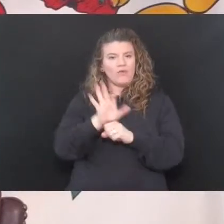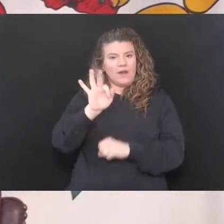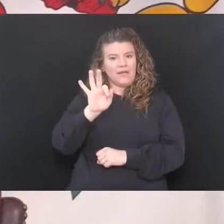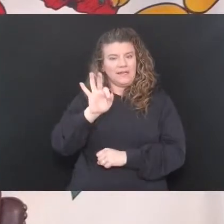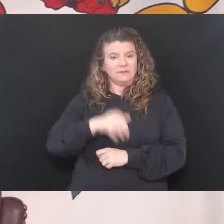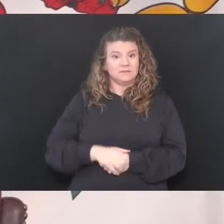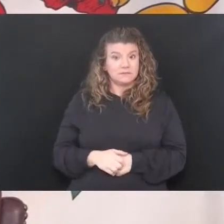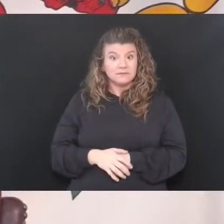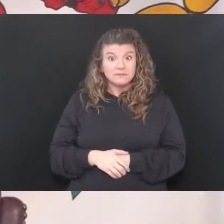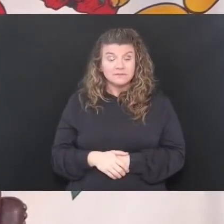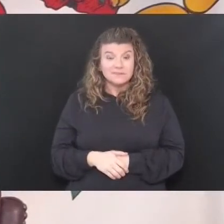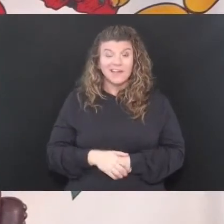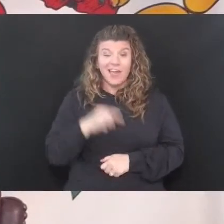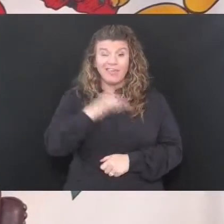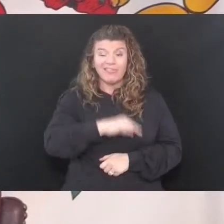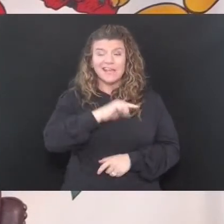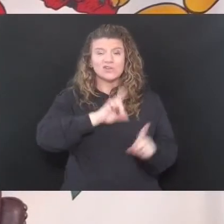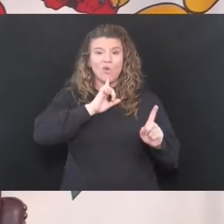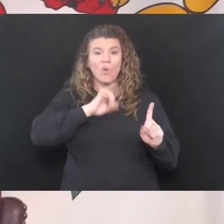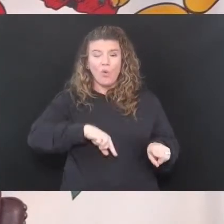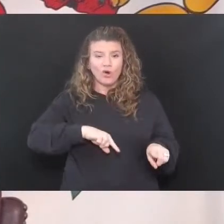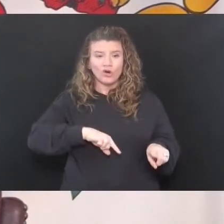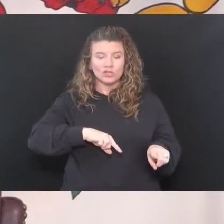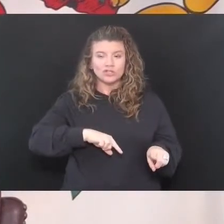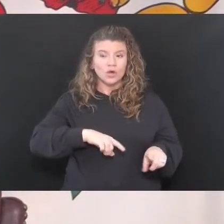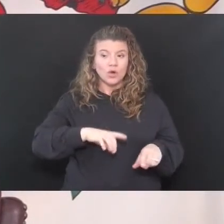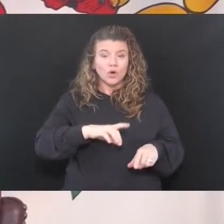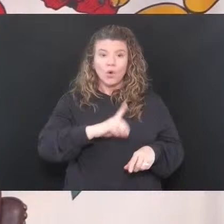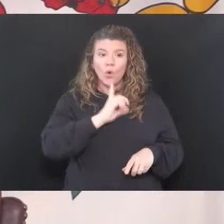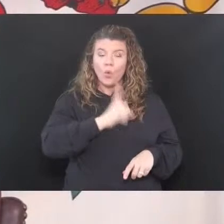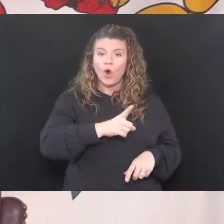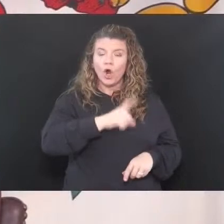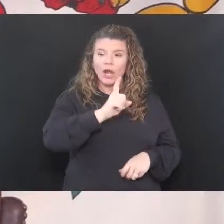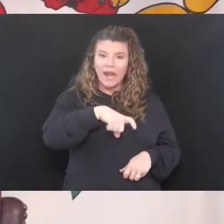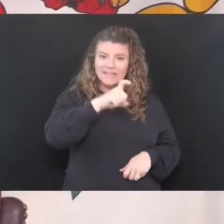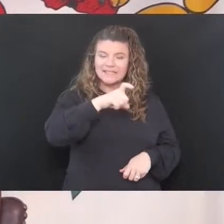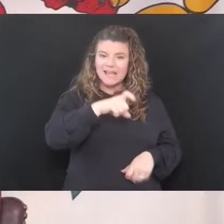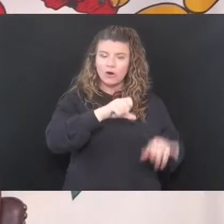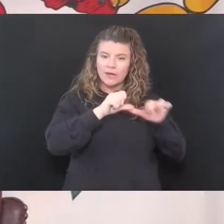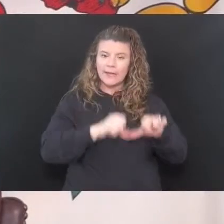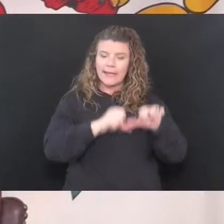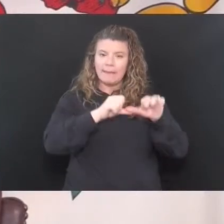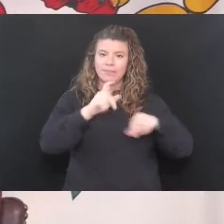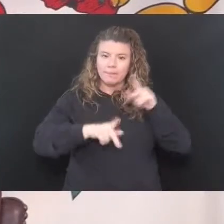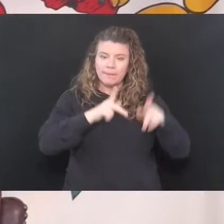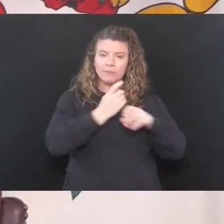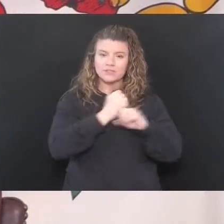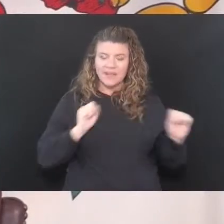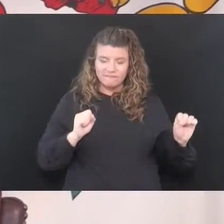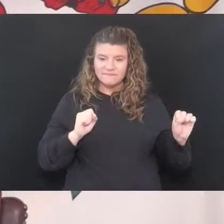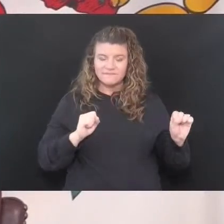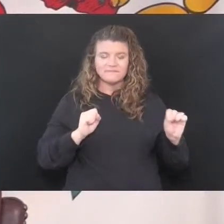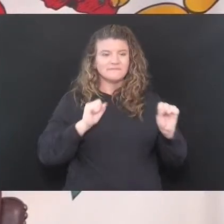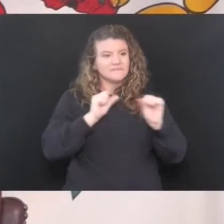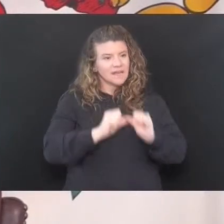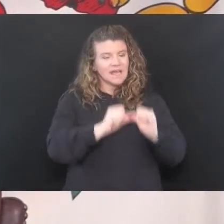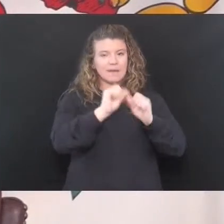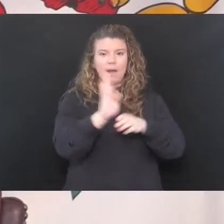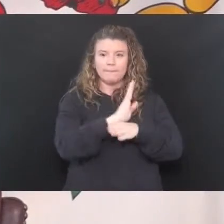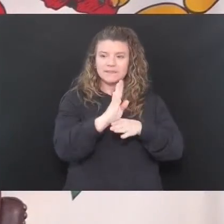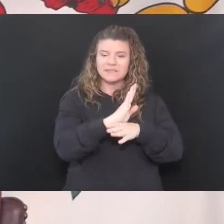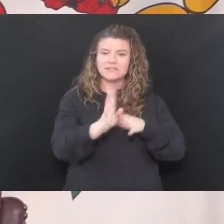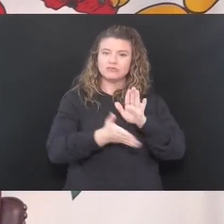pandemic. These orders were absolutely necessary to keep our people safe, to keep our